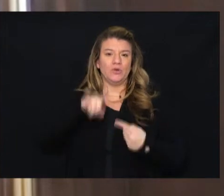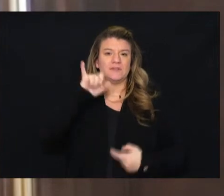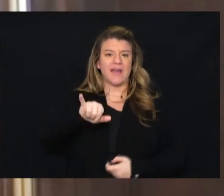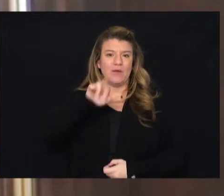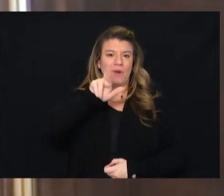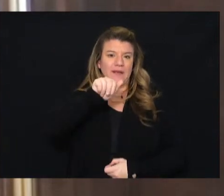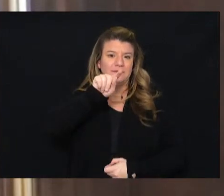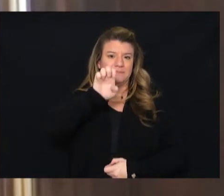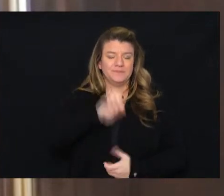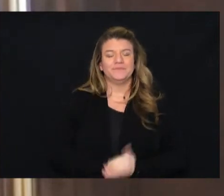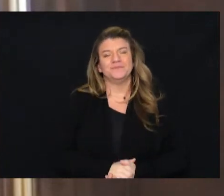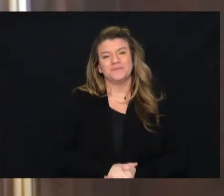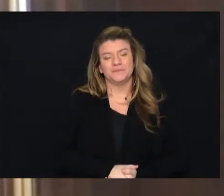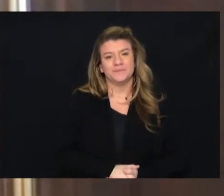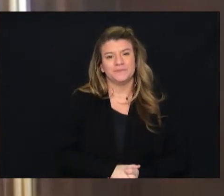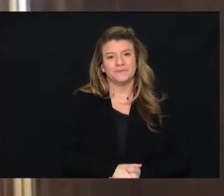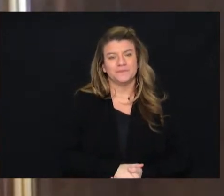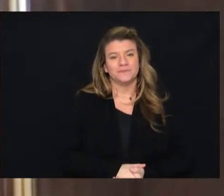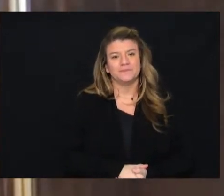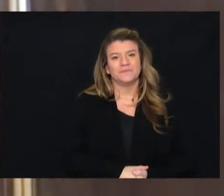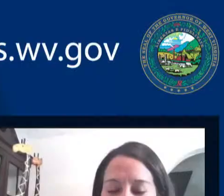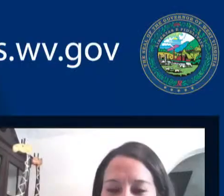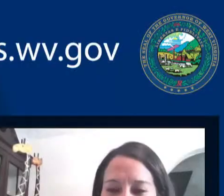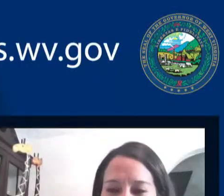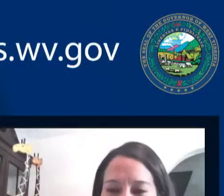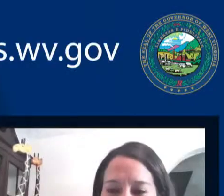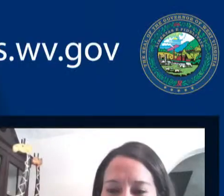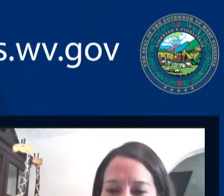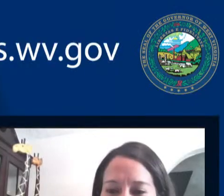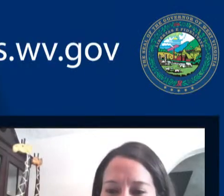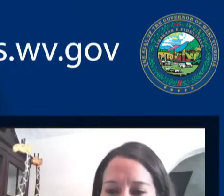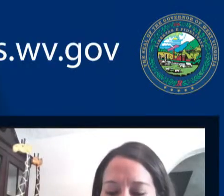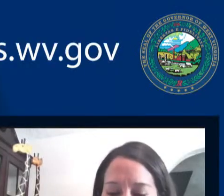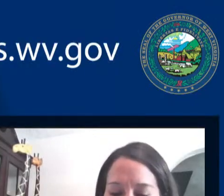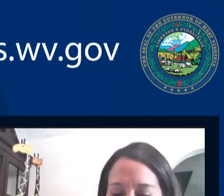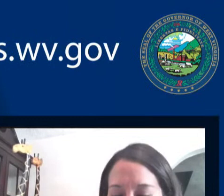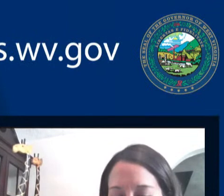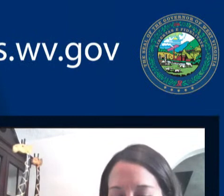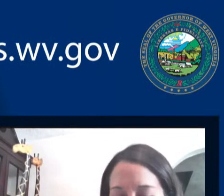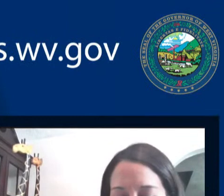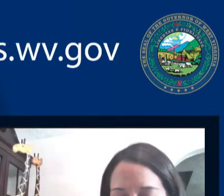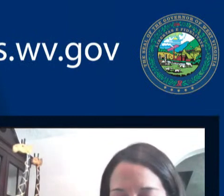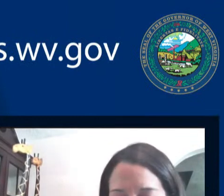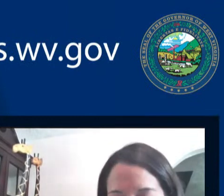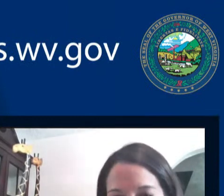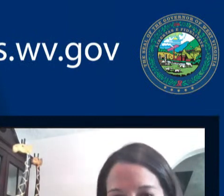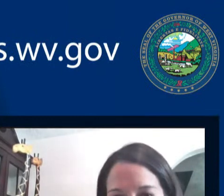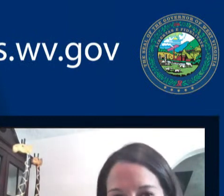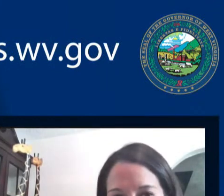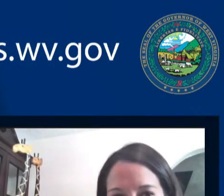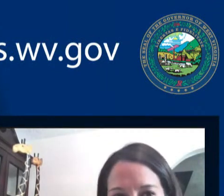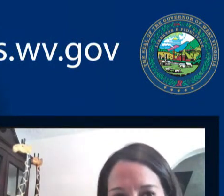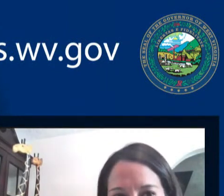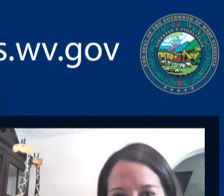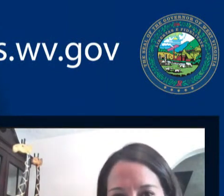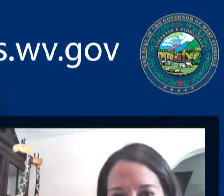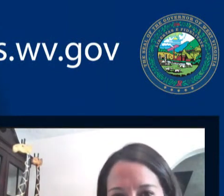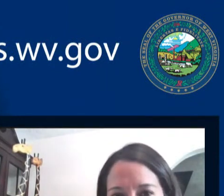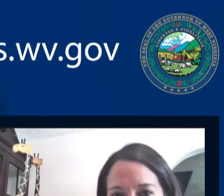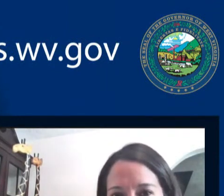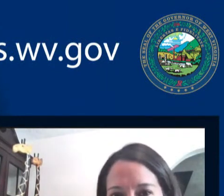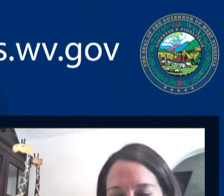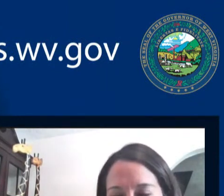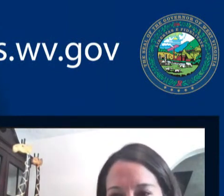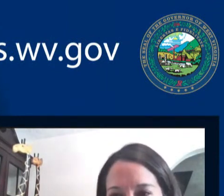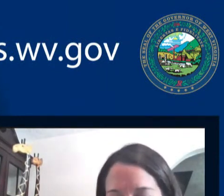you. All right, thank you, Paul. Next, we'll go to Kenny Bass with WCHS and Fox 11. Good